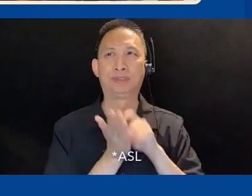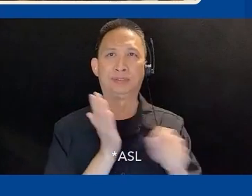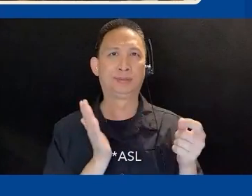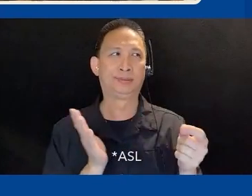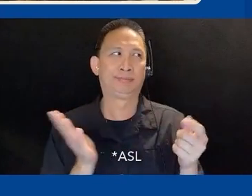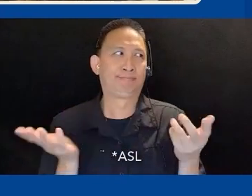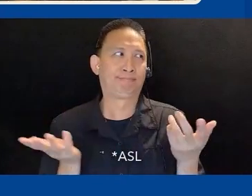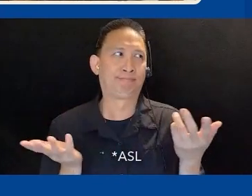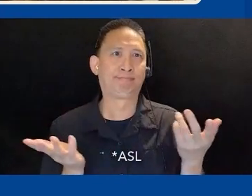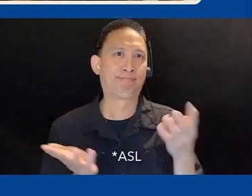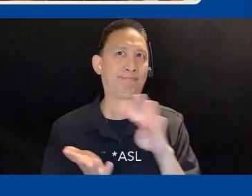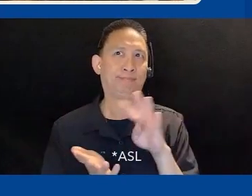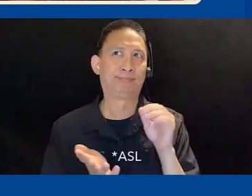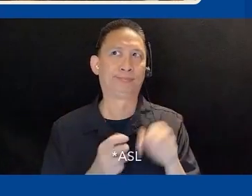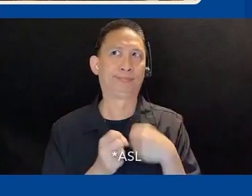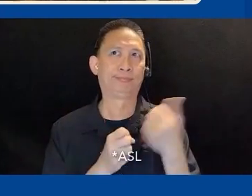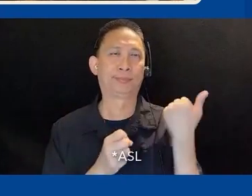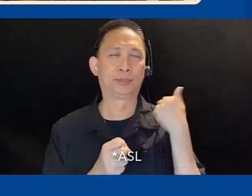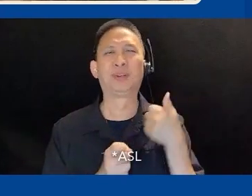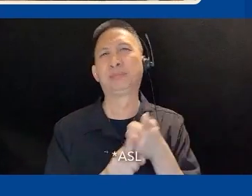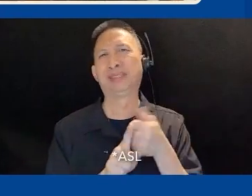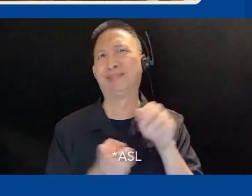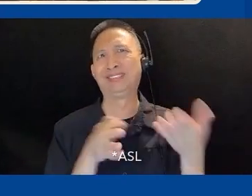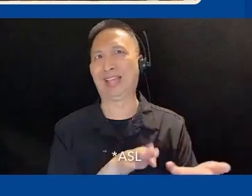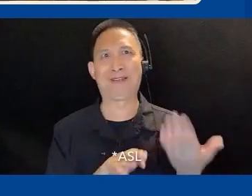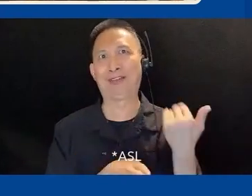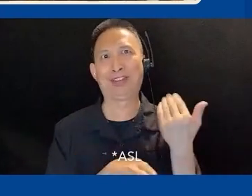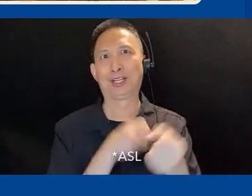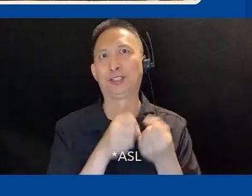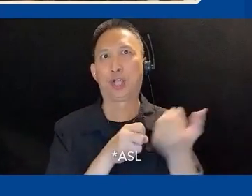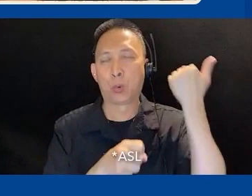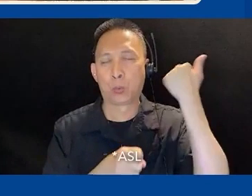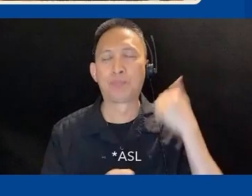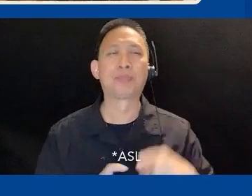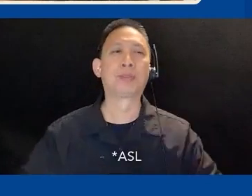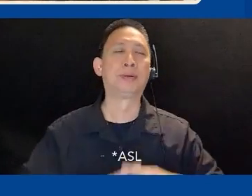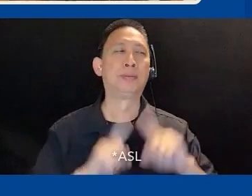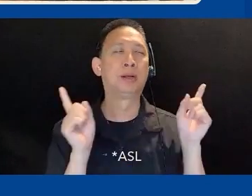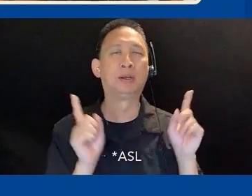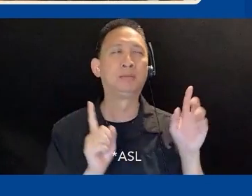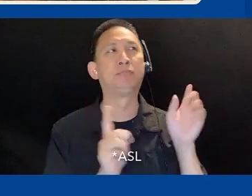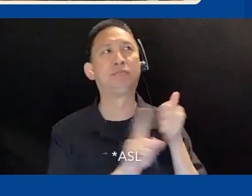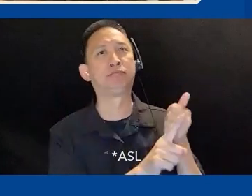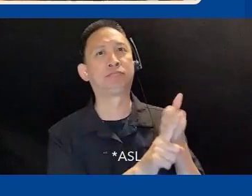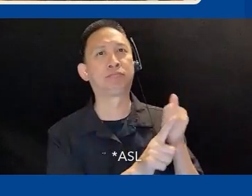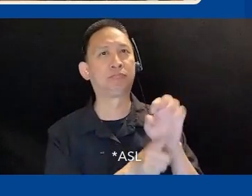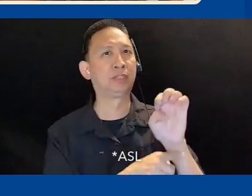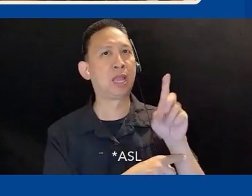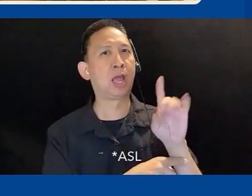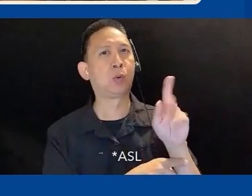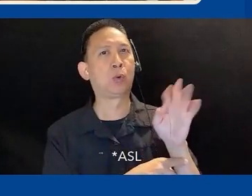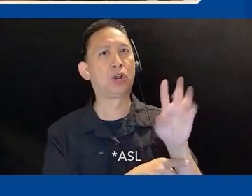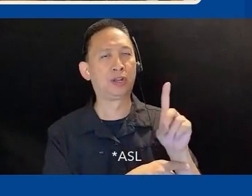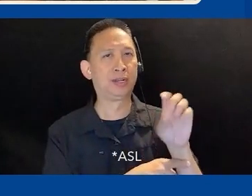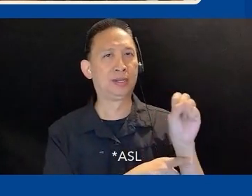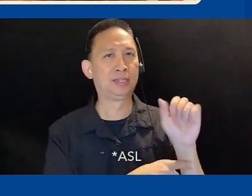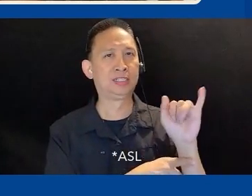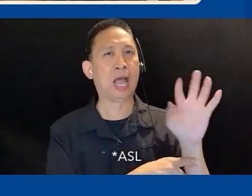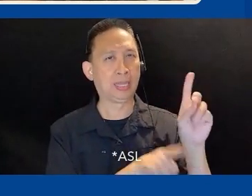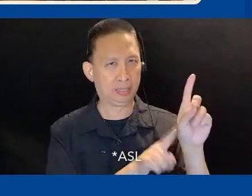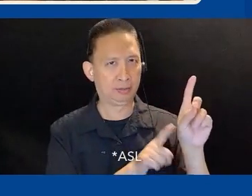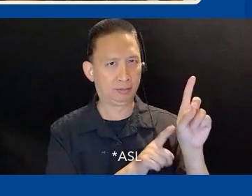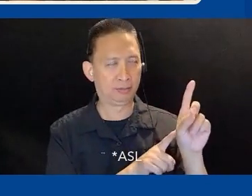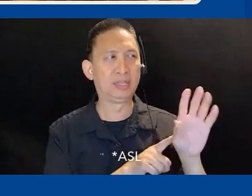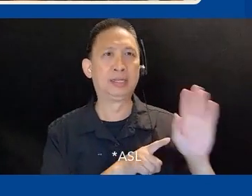know, kind of dispiriting how in this controversy, so few people seem to have read Said or